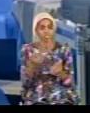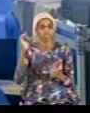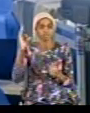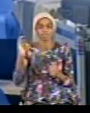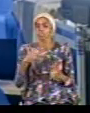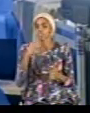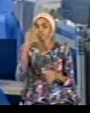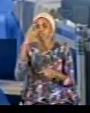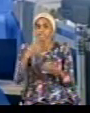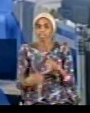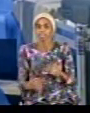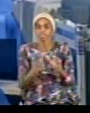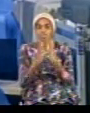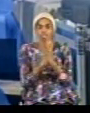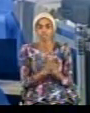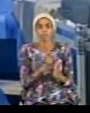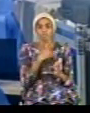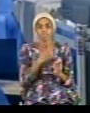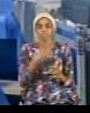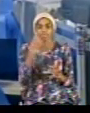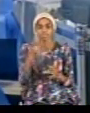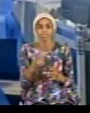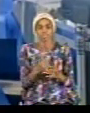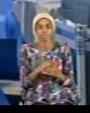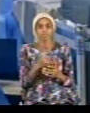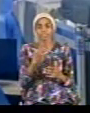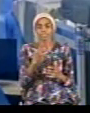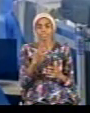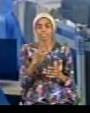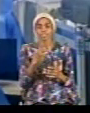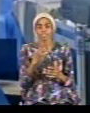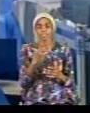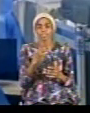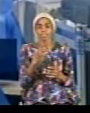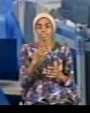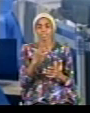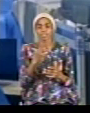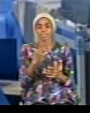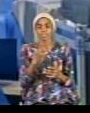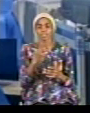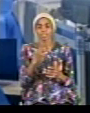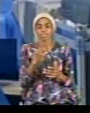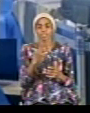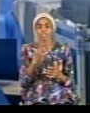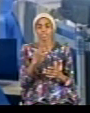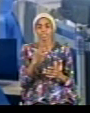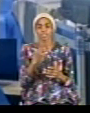And she said that, I am hold, I am free, that this leg has...